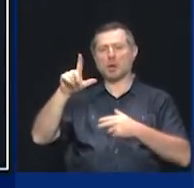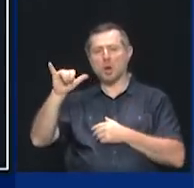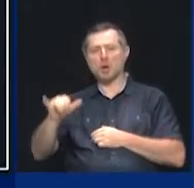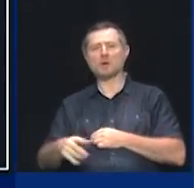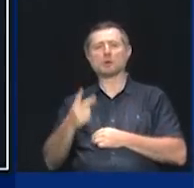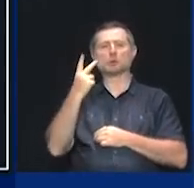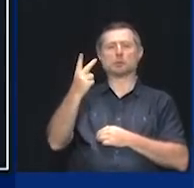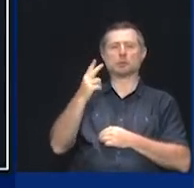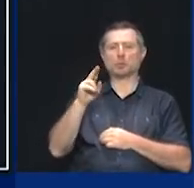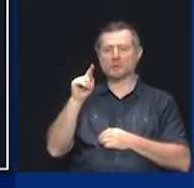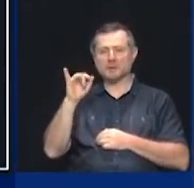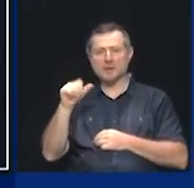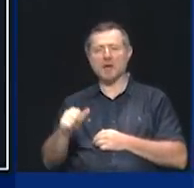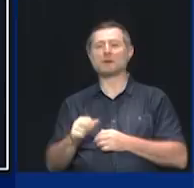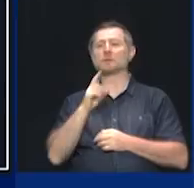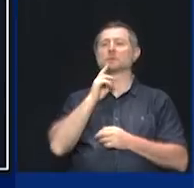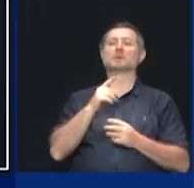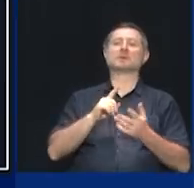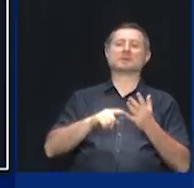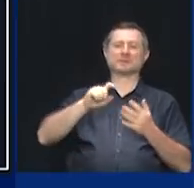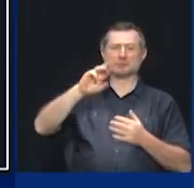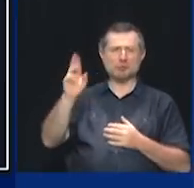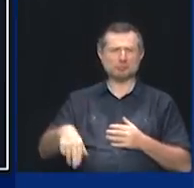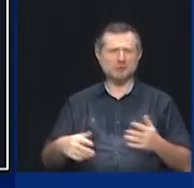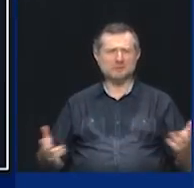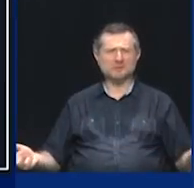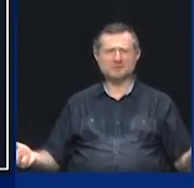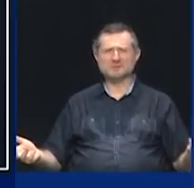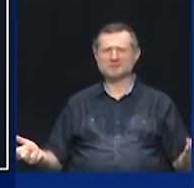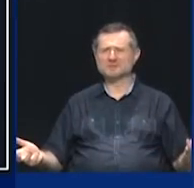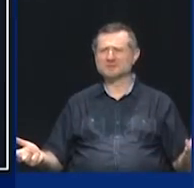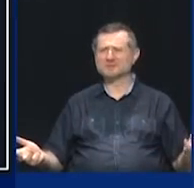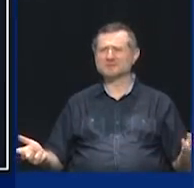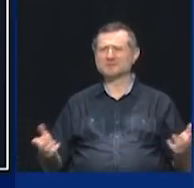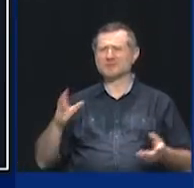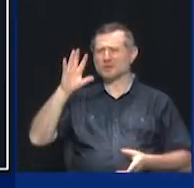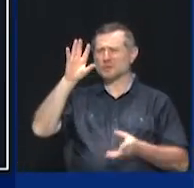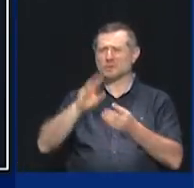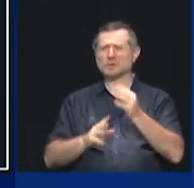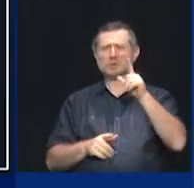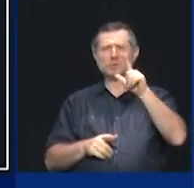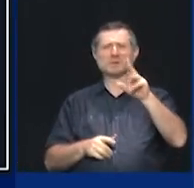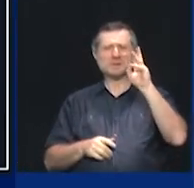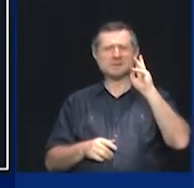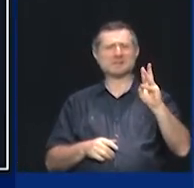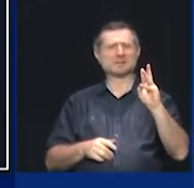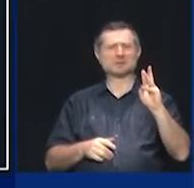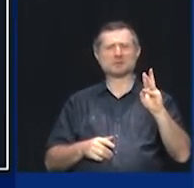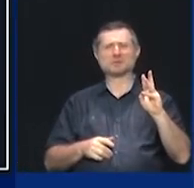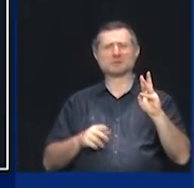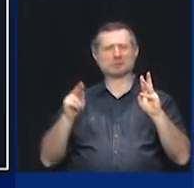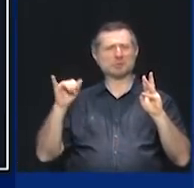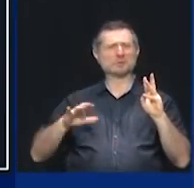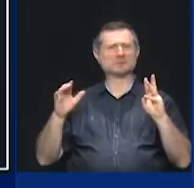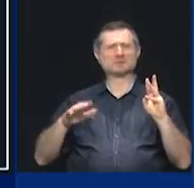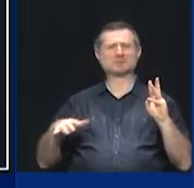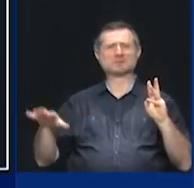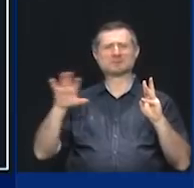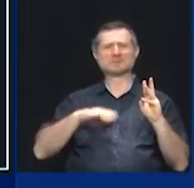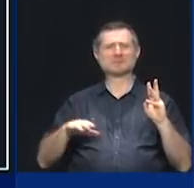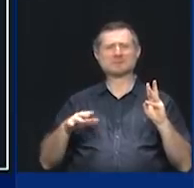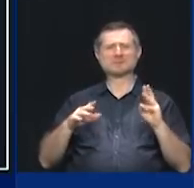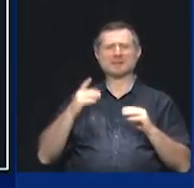was shot in Rochester. 26 people shot in New York City over the July 4th